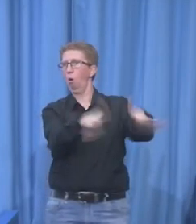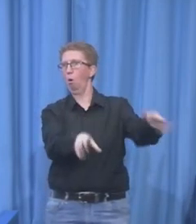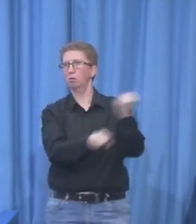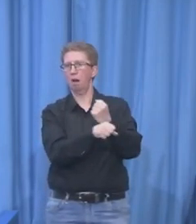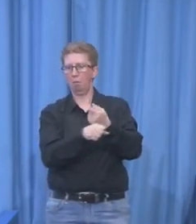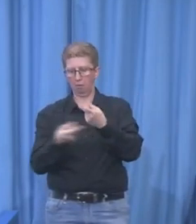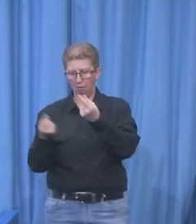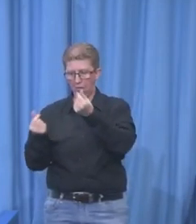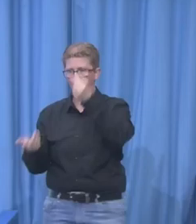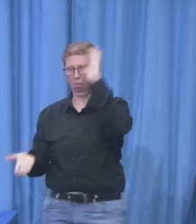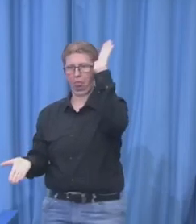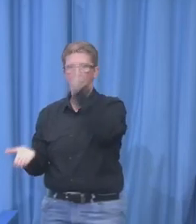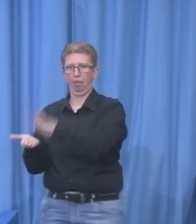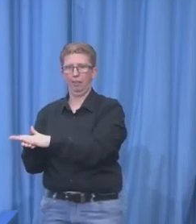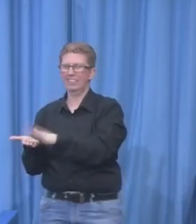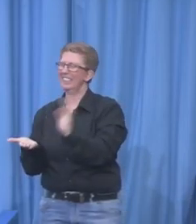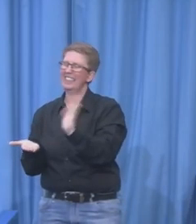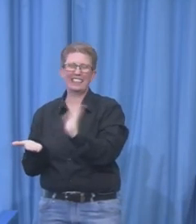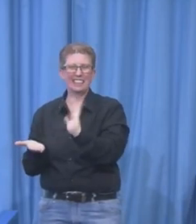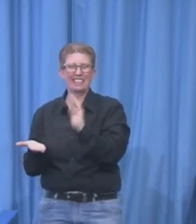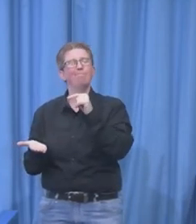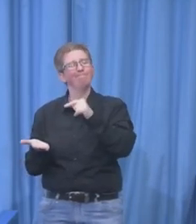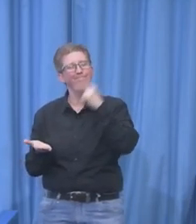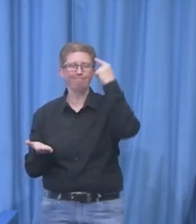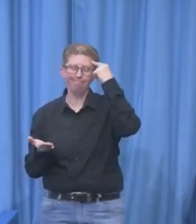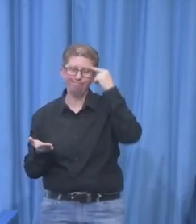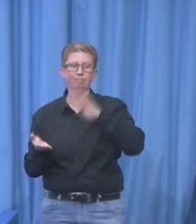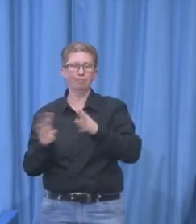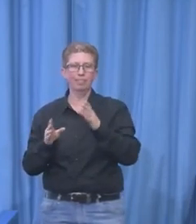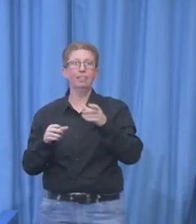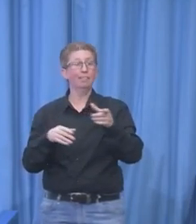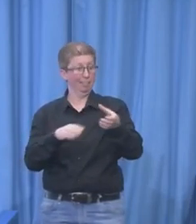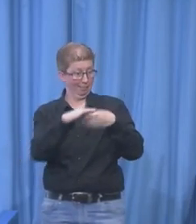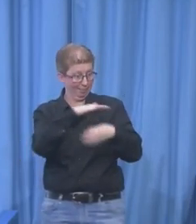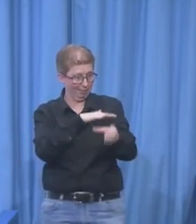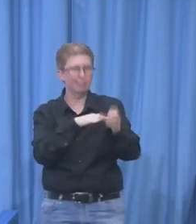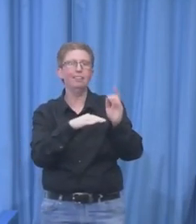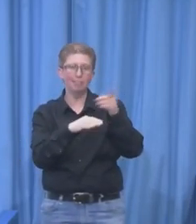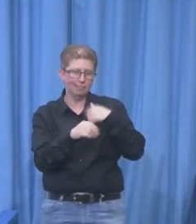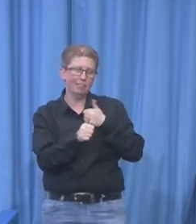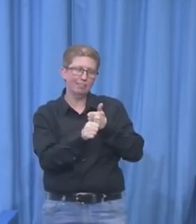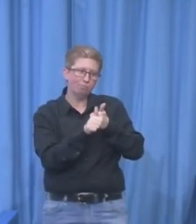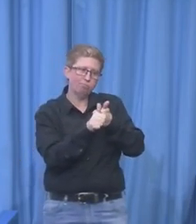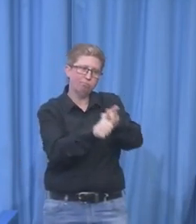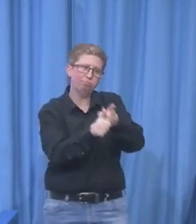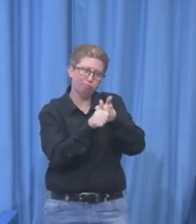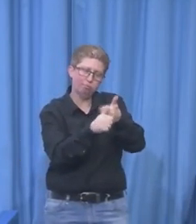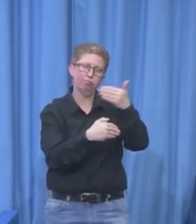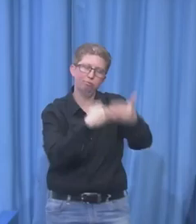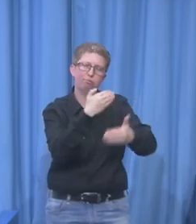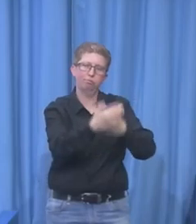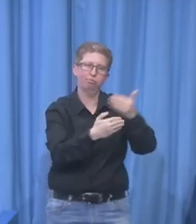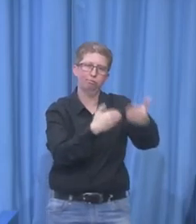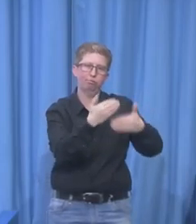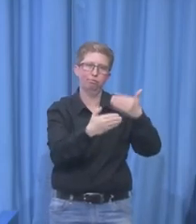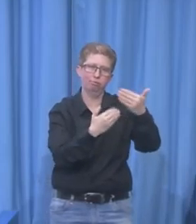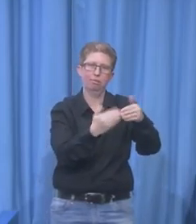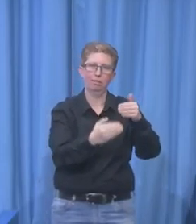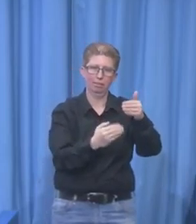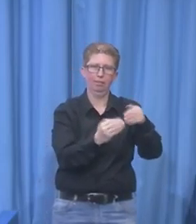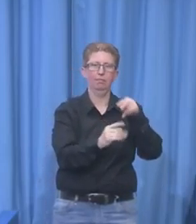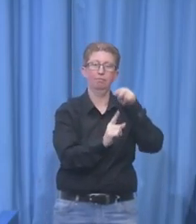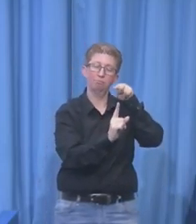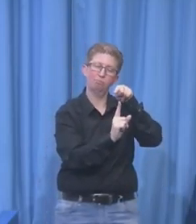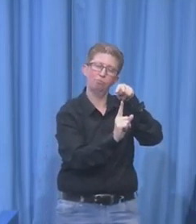in terms of our statistics, just so you know, we are far from perfect. We have currently over 450 programs in